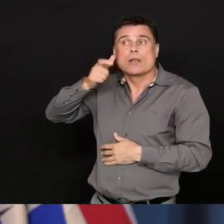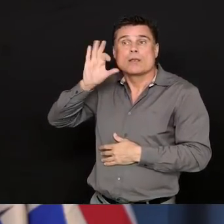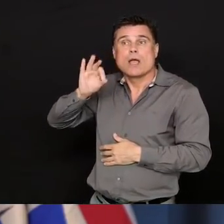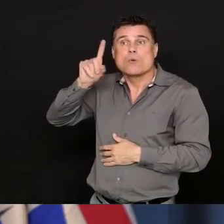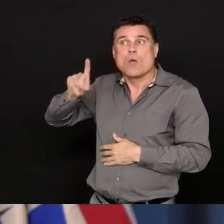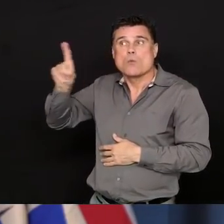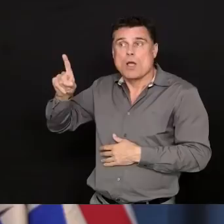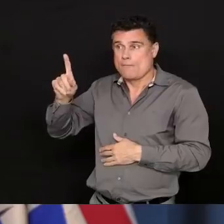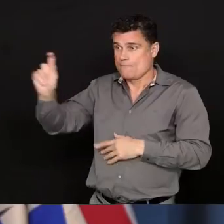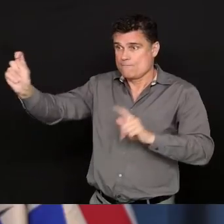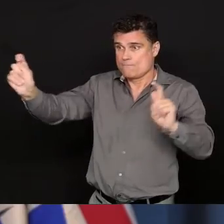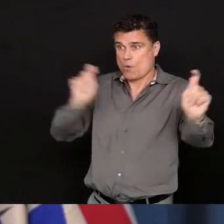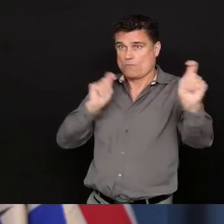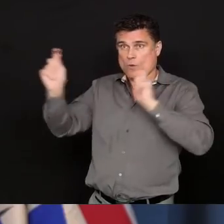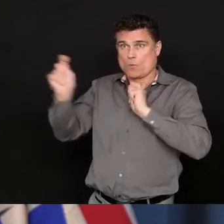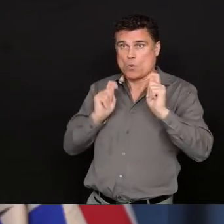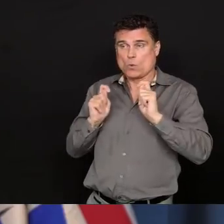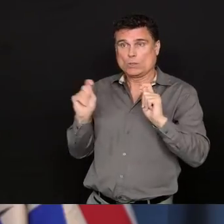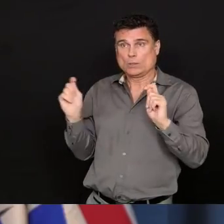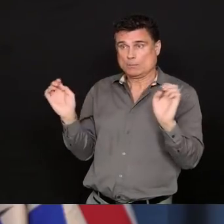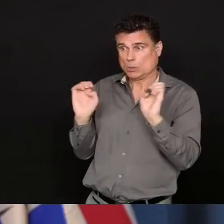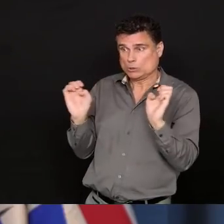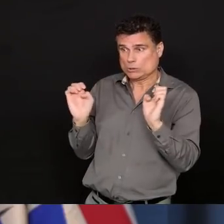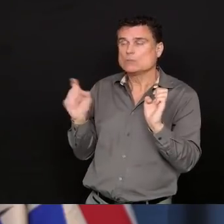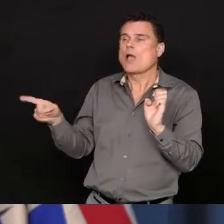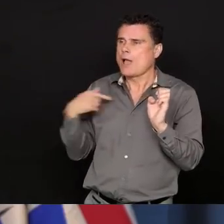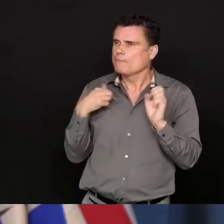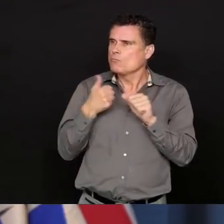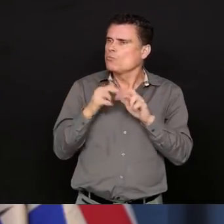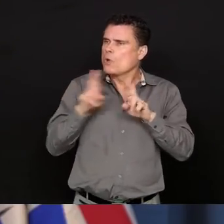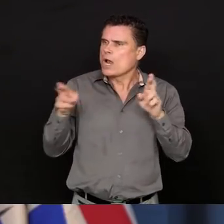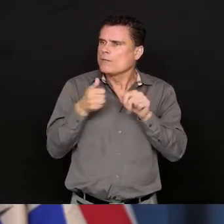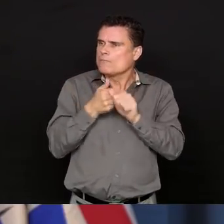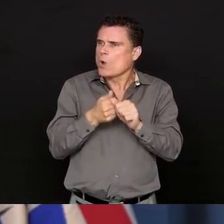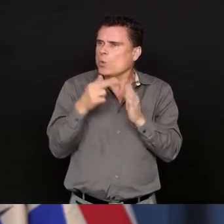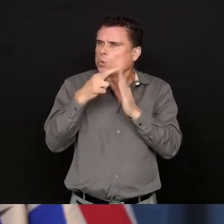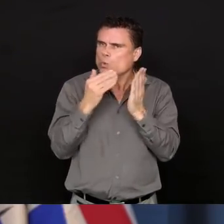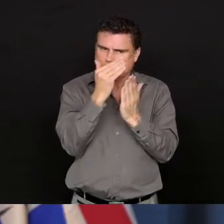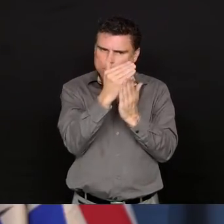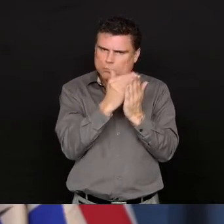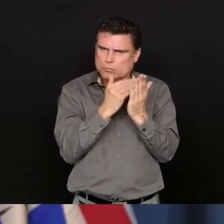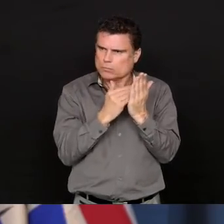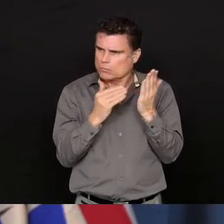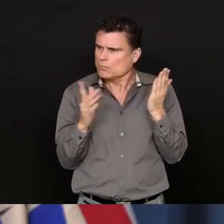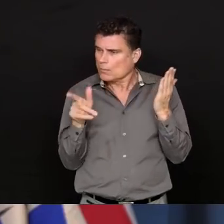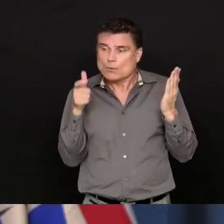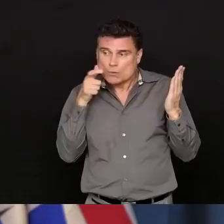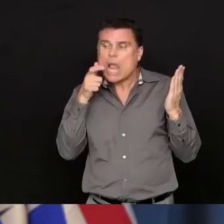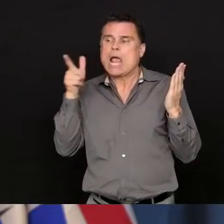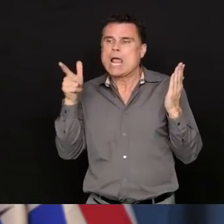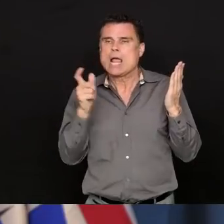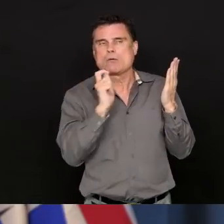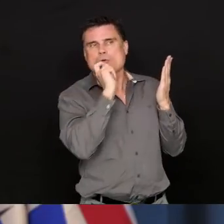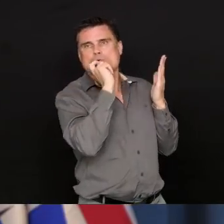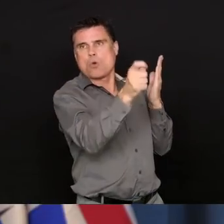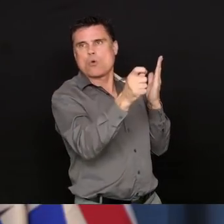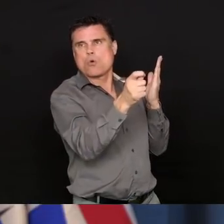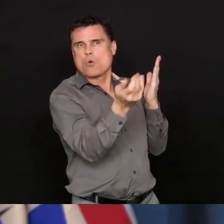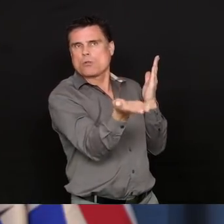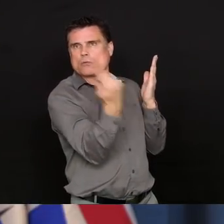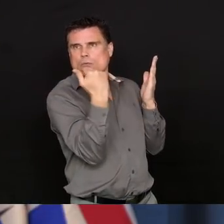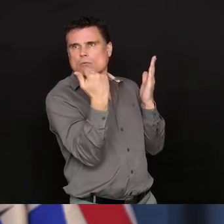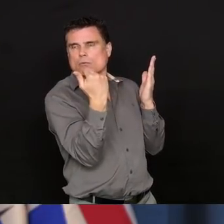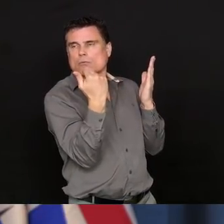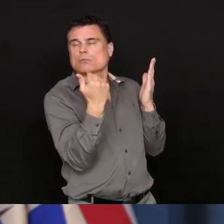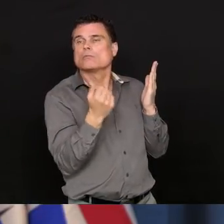either paramedics, police, or fire and ambulance. And it's automatically, in most occasions,